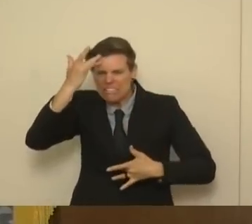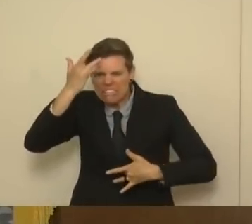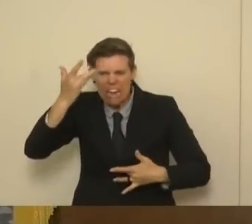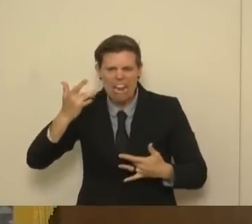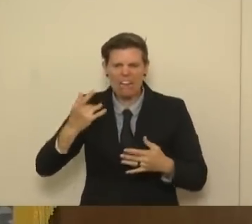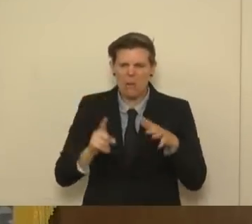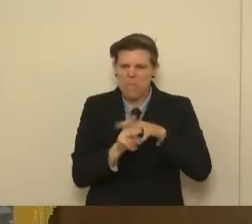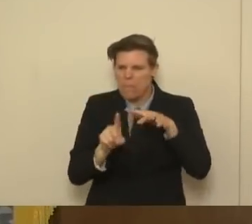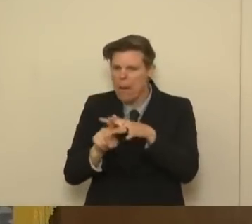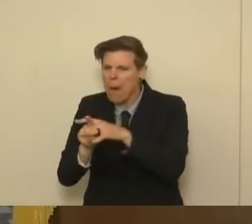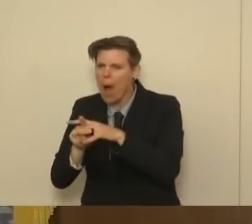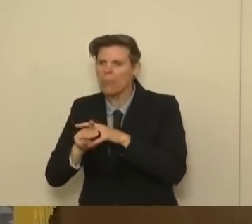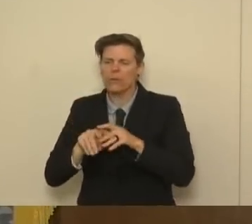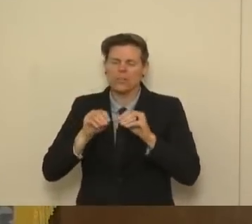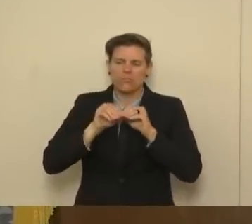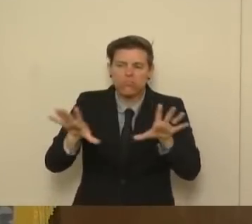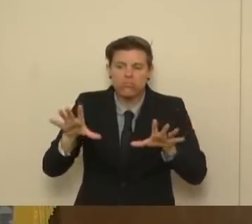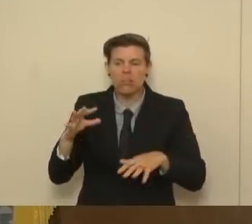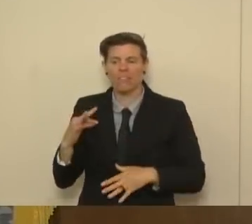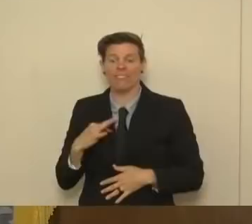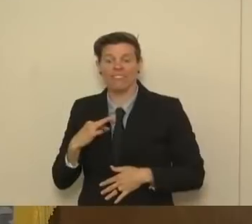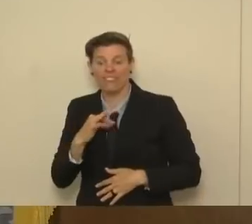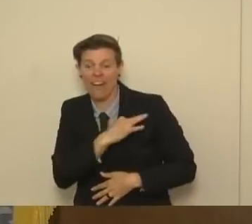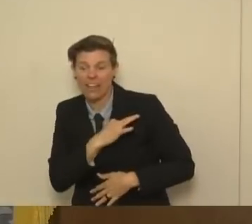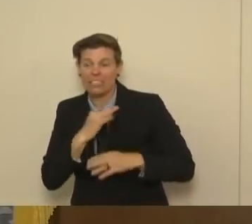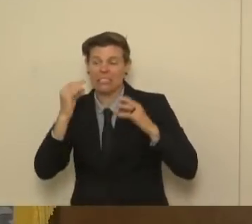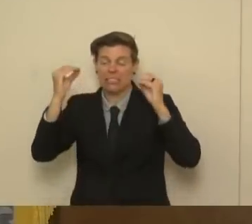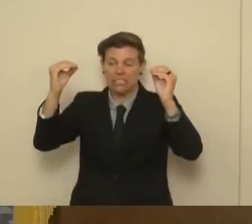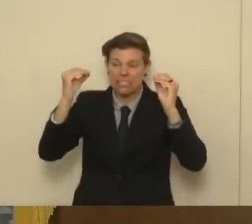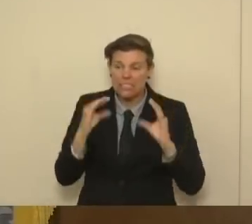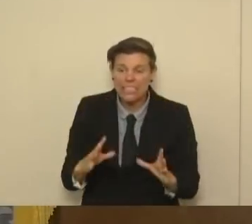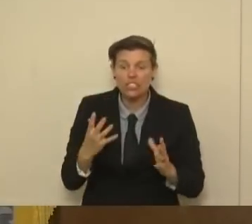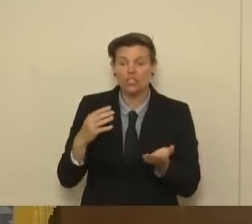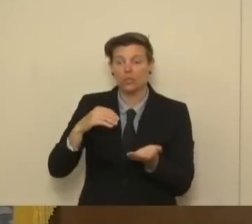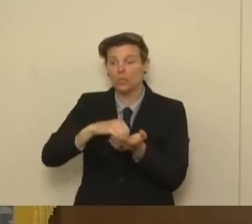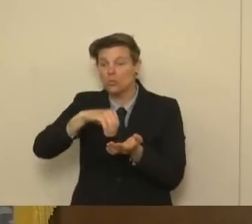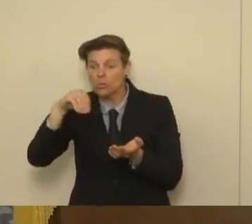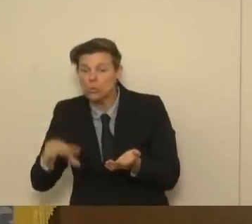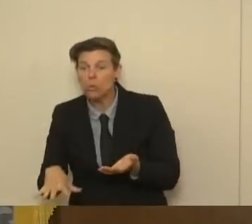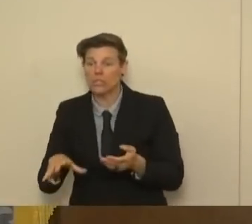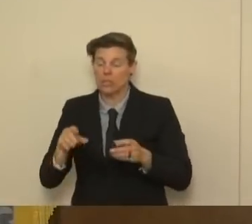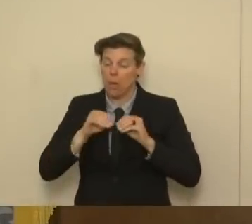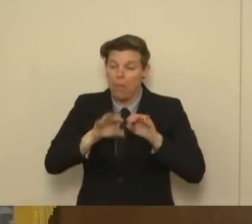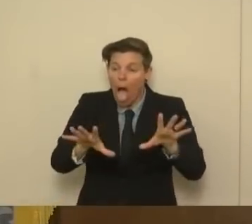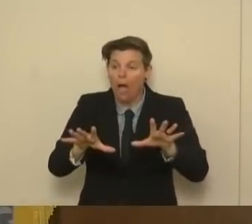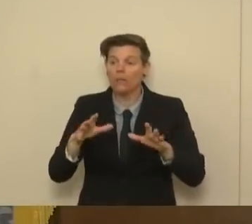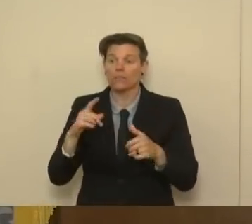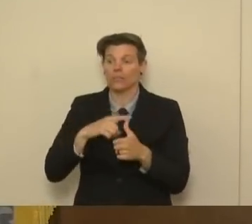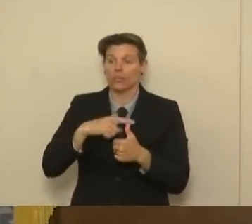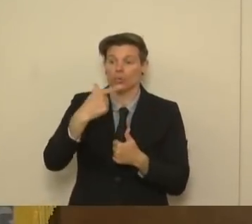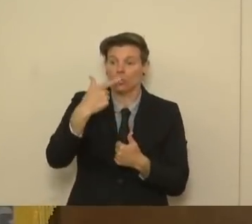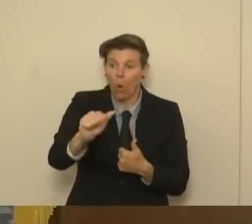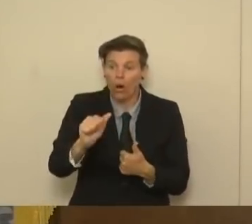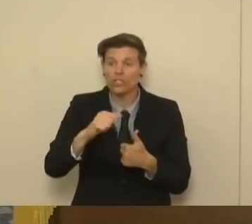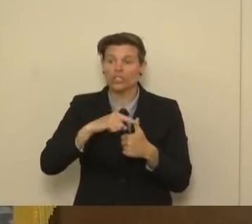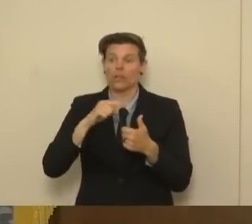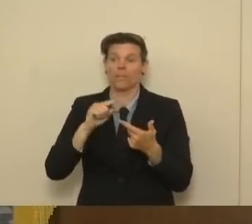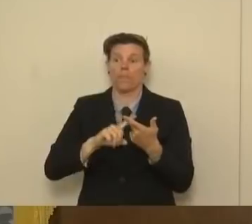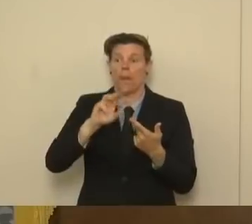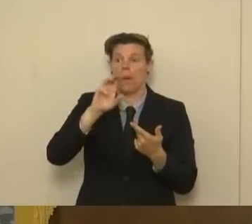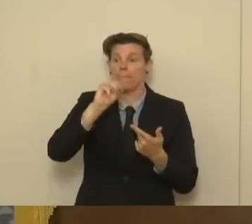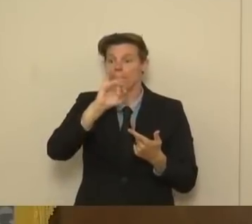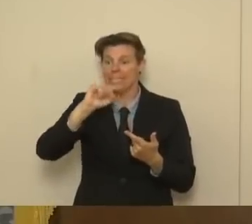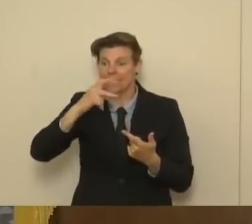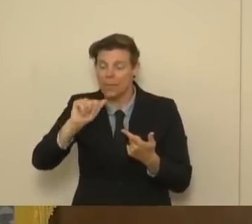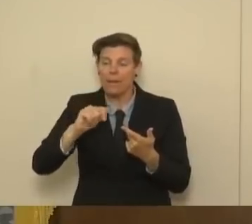and educators in schools, right? So let's point to Georgia, Mississippi, Alabama, Oklahoma, and India.